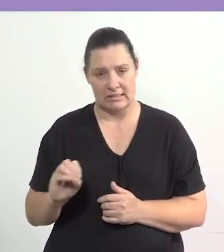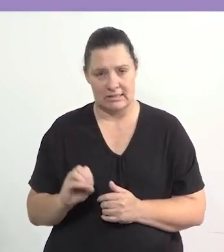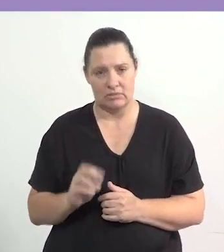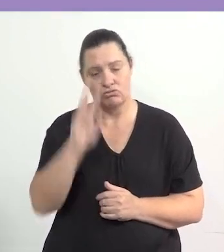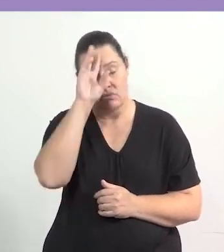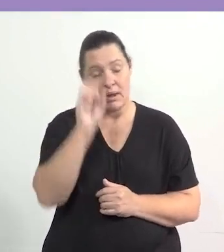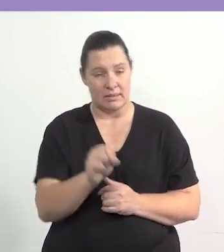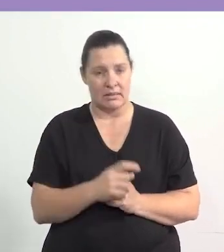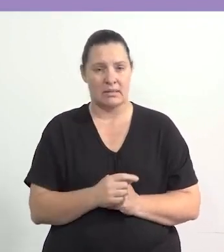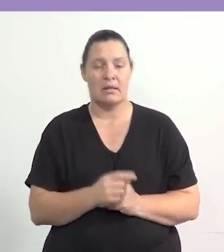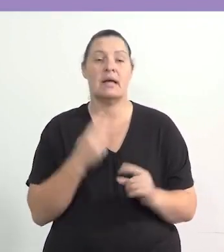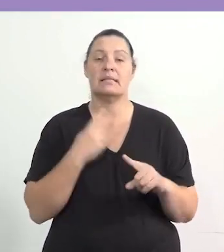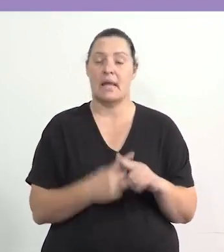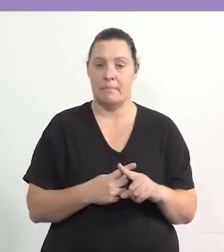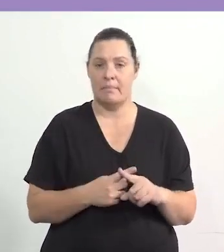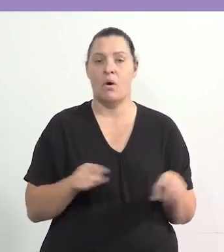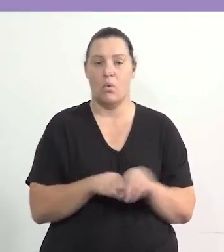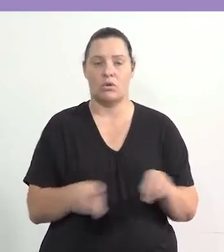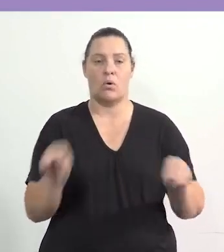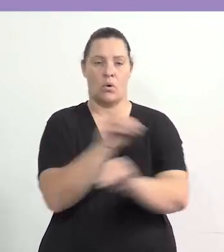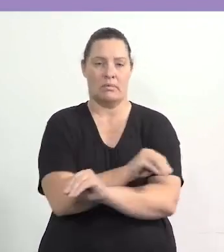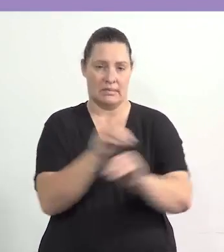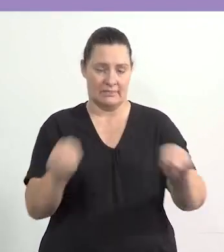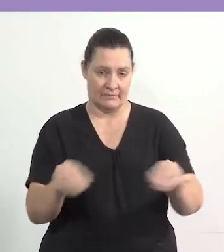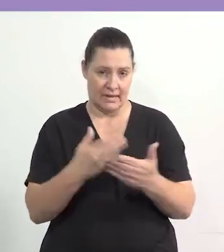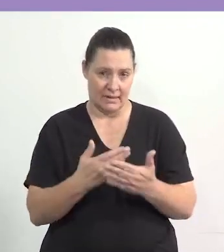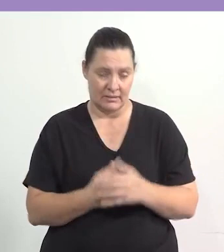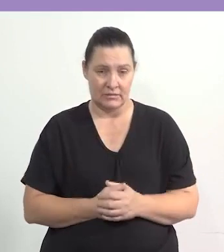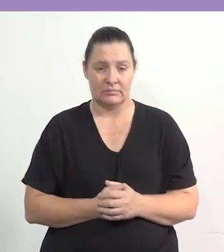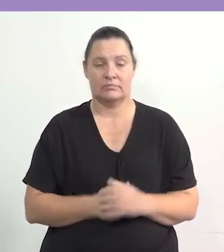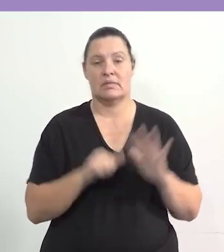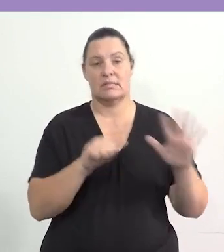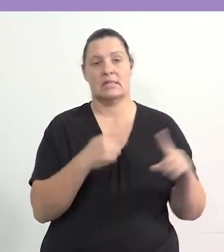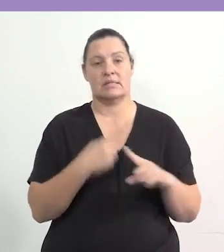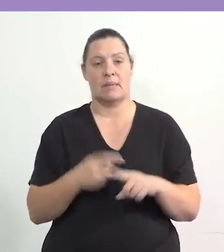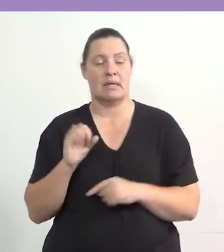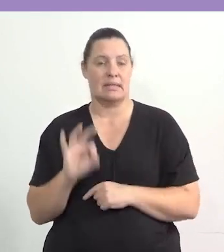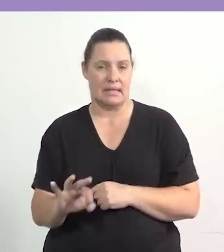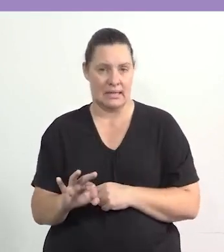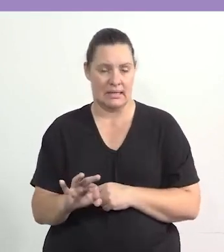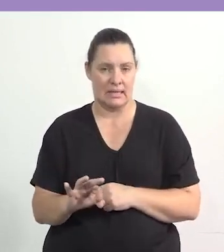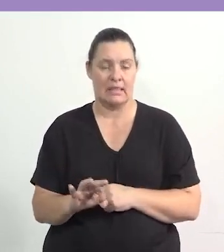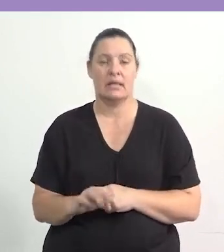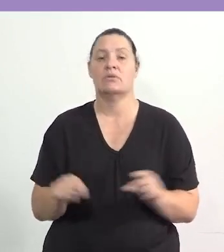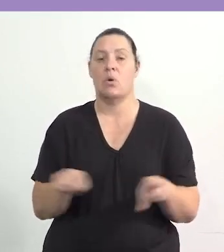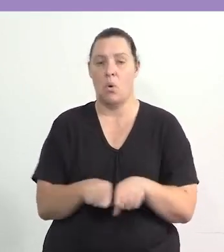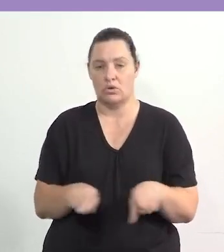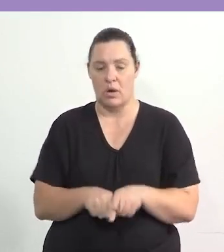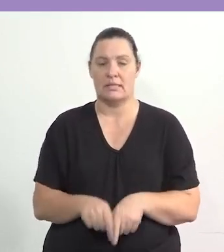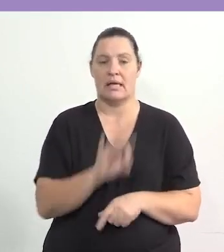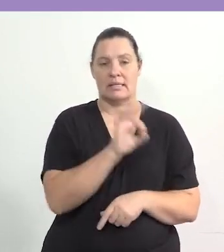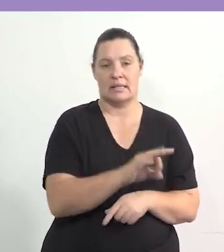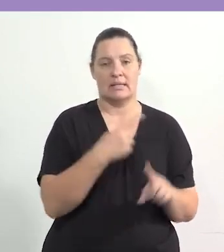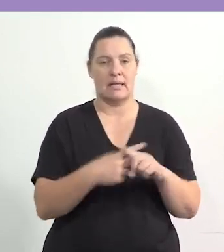40. That is just to remind you that multiplication is commutative. So 6 times 3. This can also